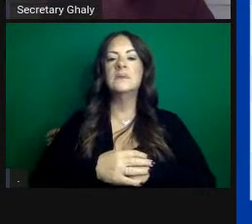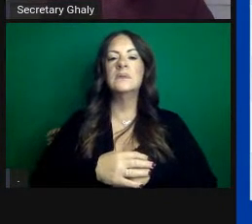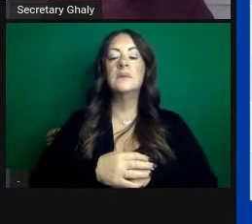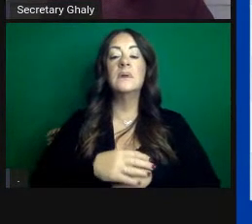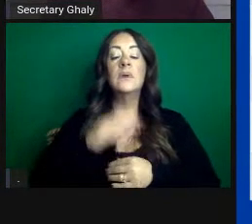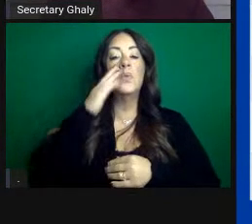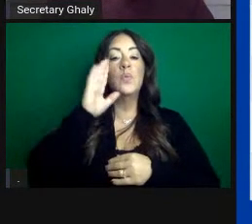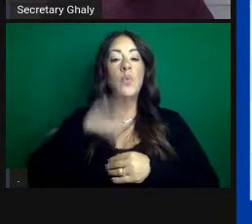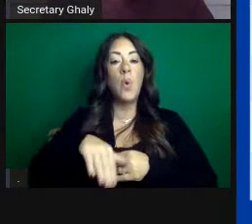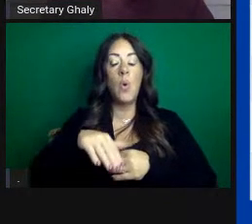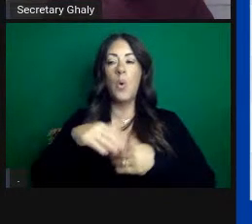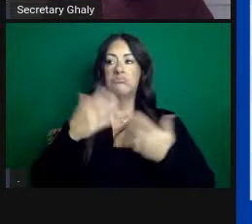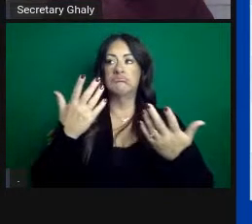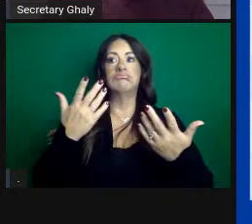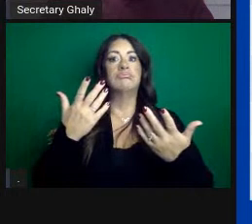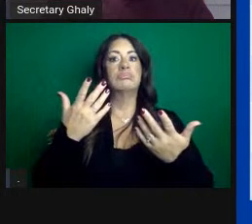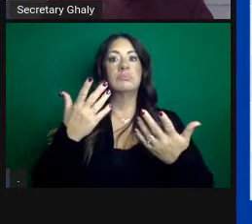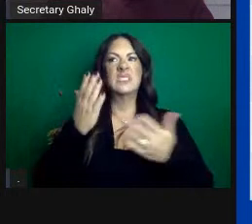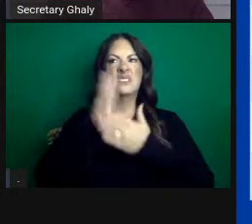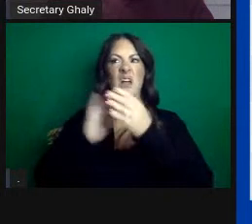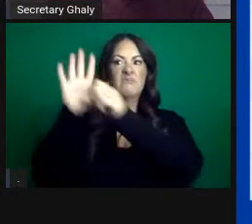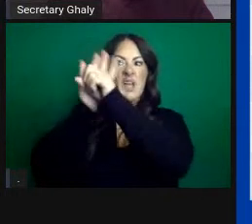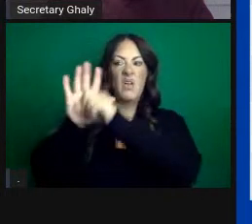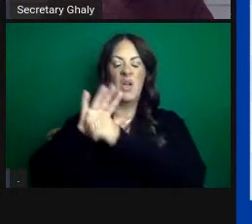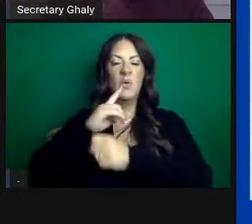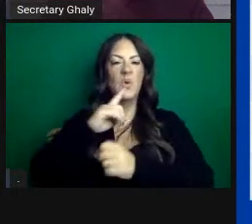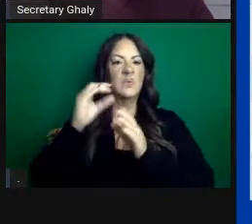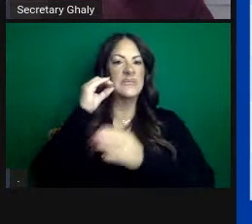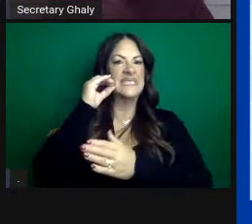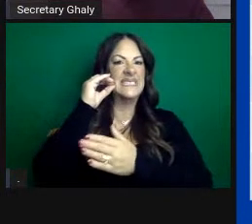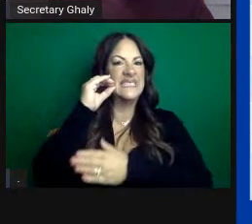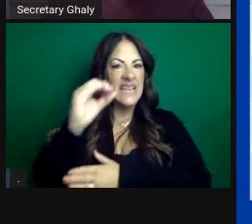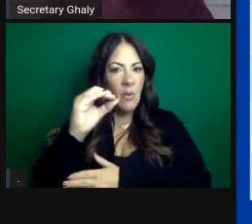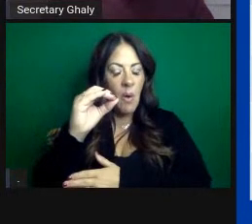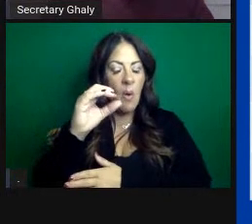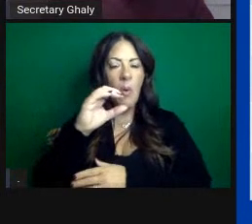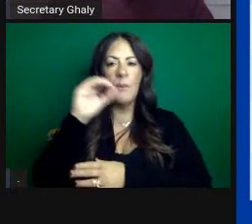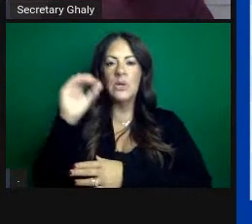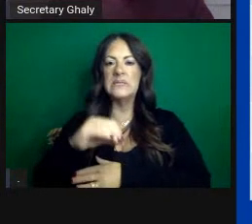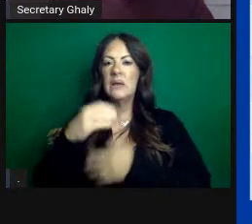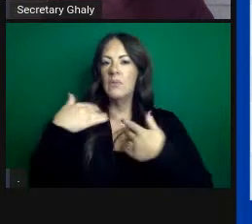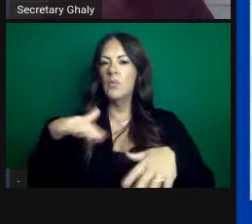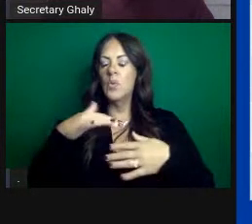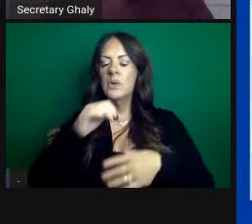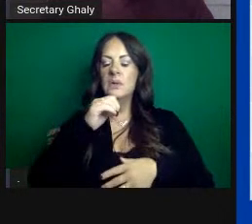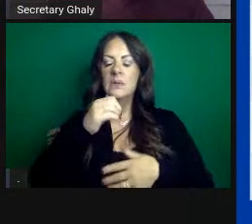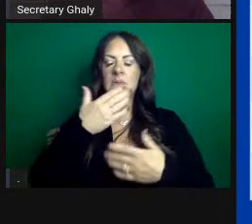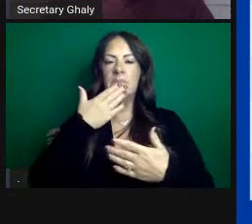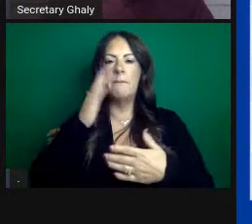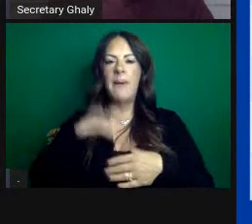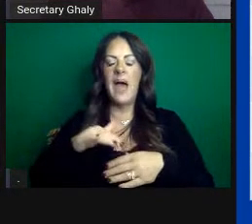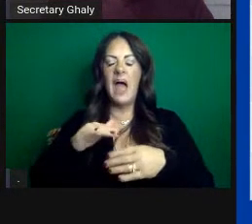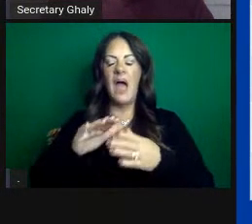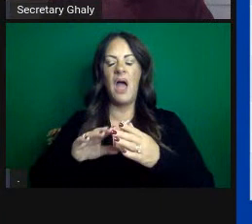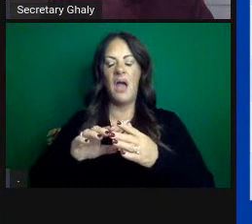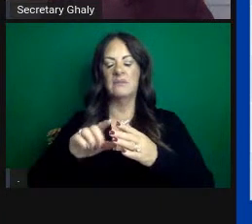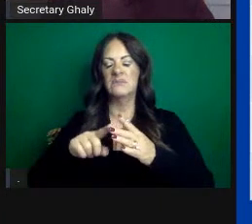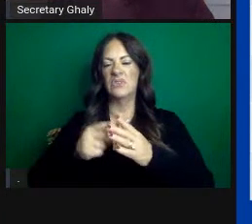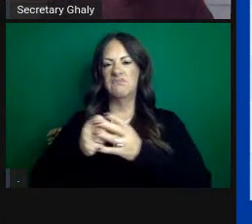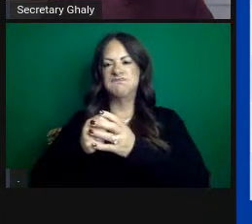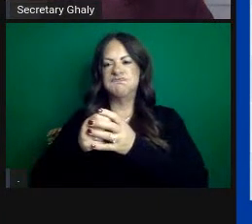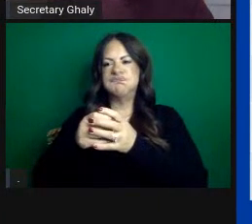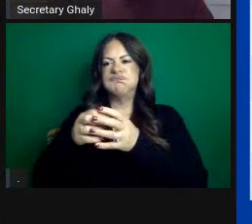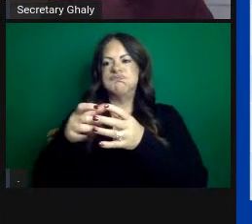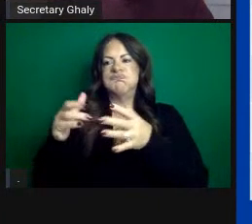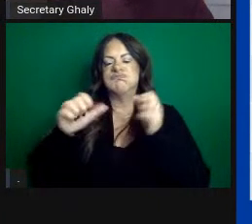was well below zero in their ICU capacity, surging quite a bit in almost all of our facilities in Southern California.